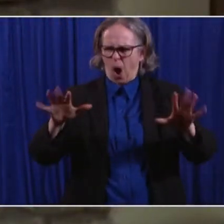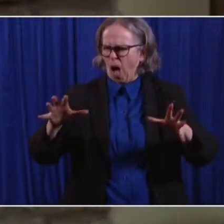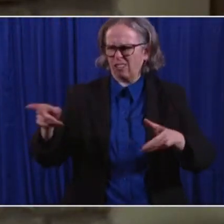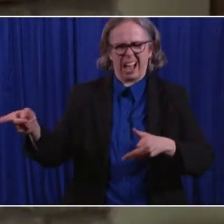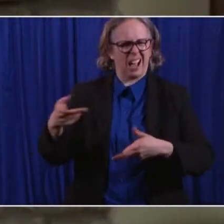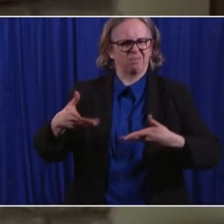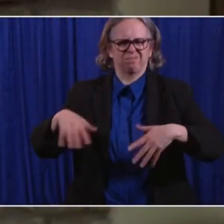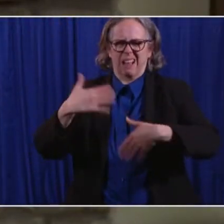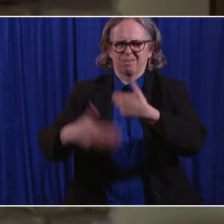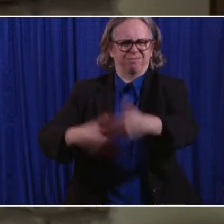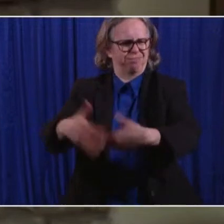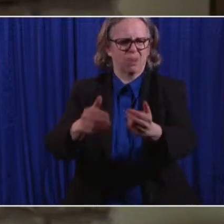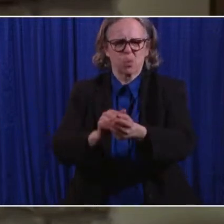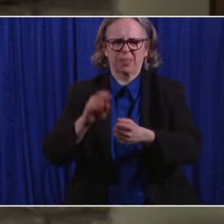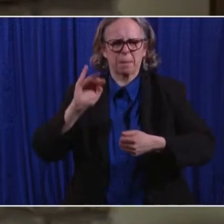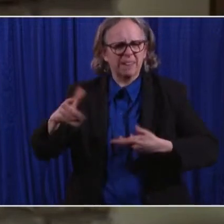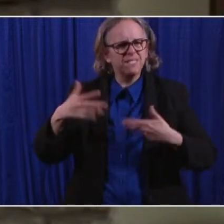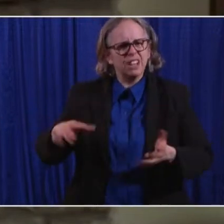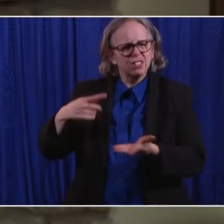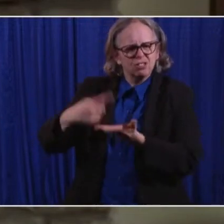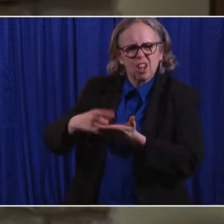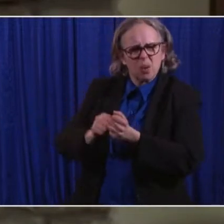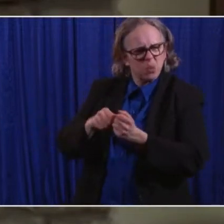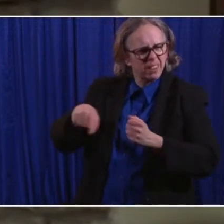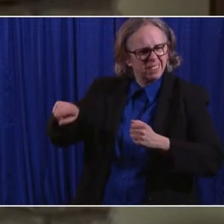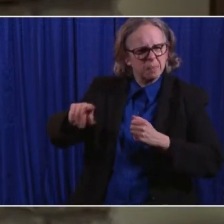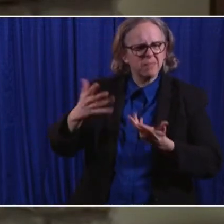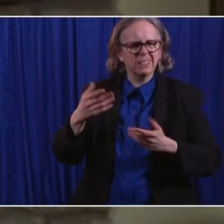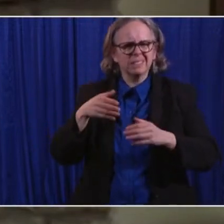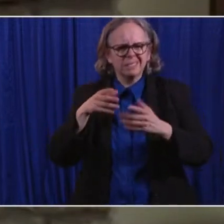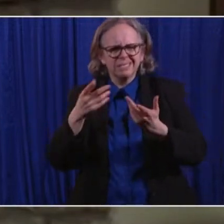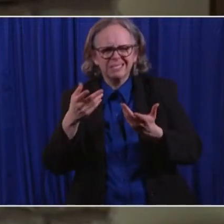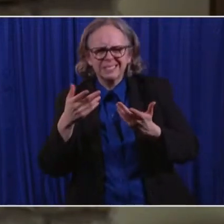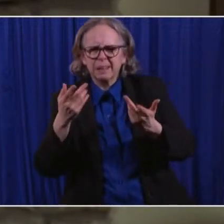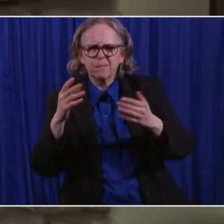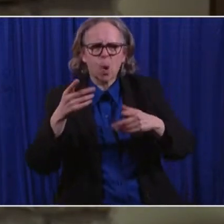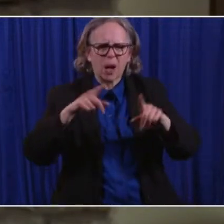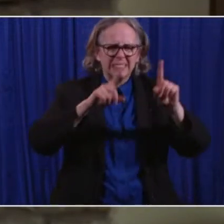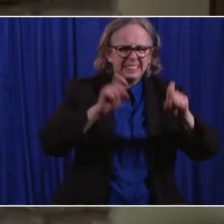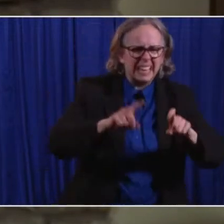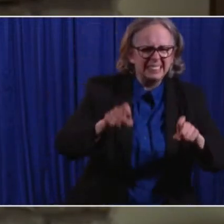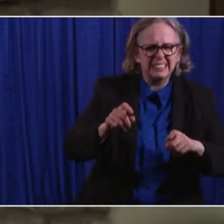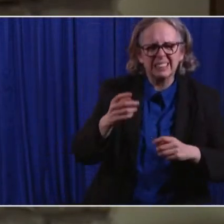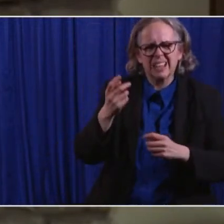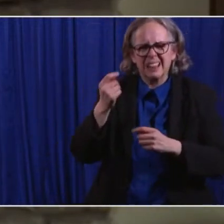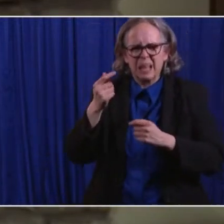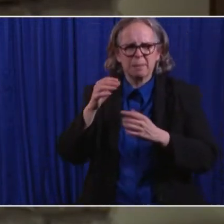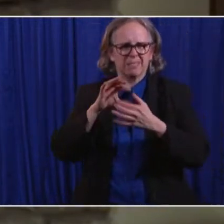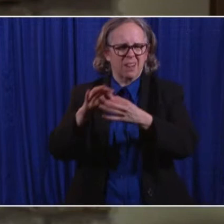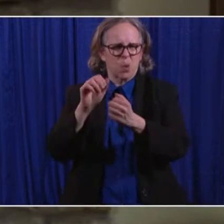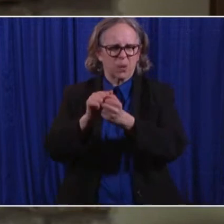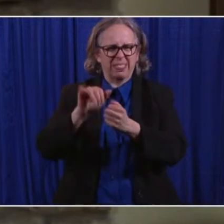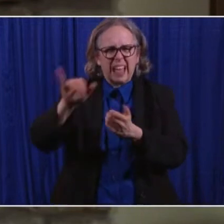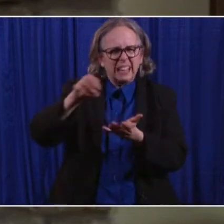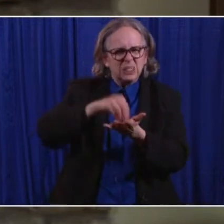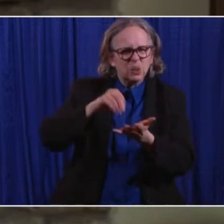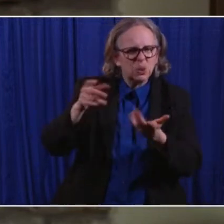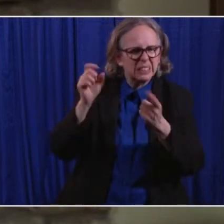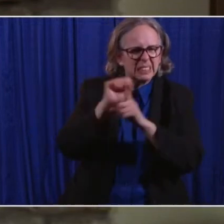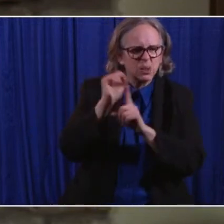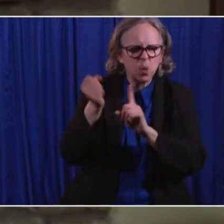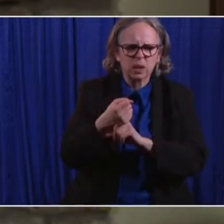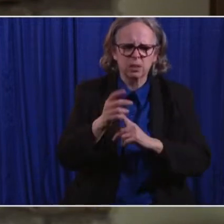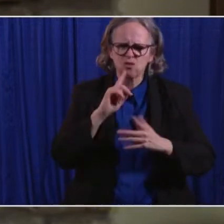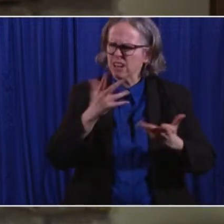testing, talked a little bit about that. They're well down the path, many of them, most of them, in regard to